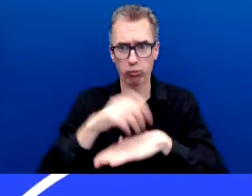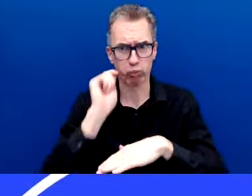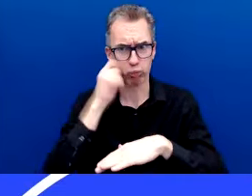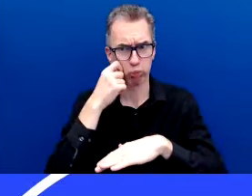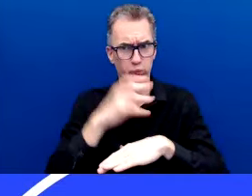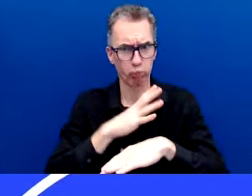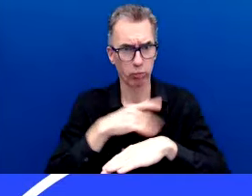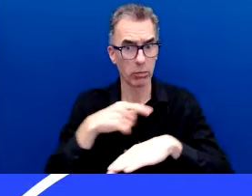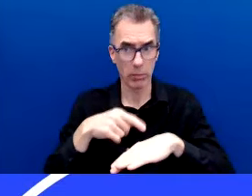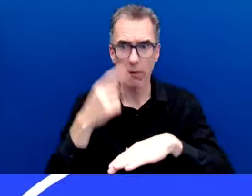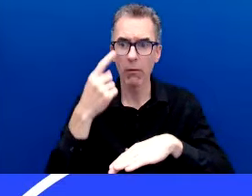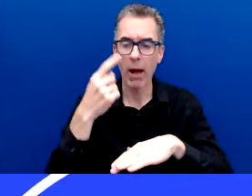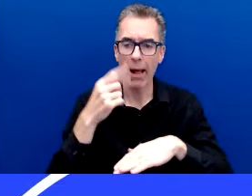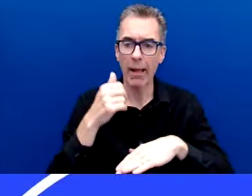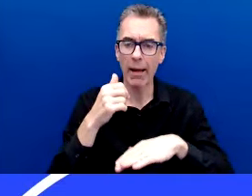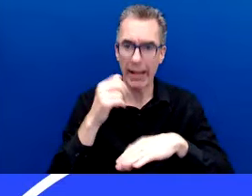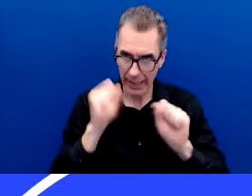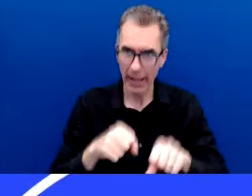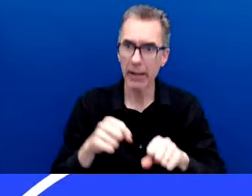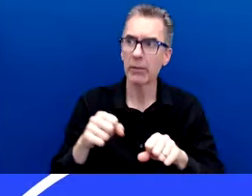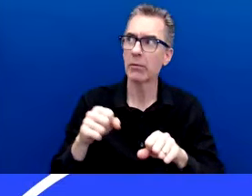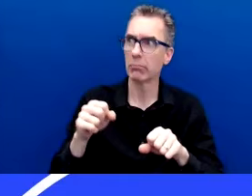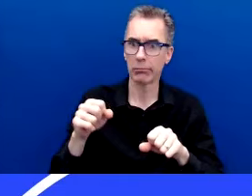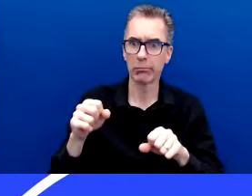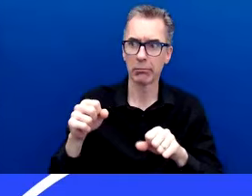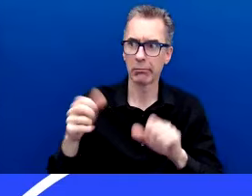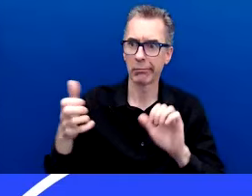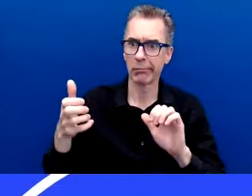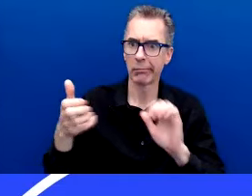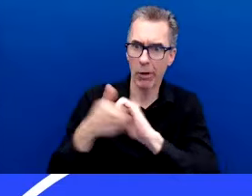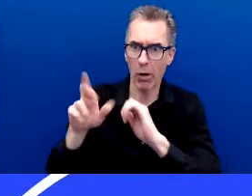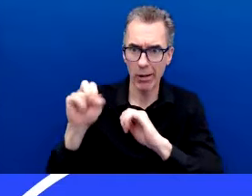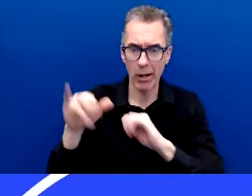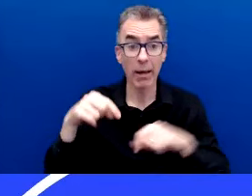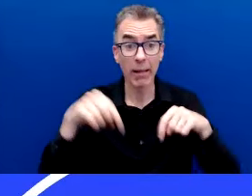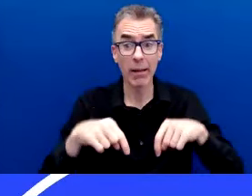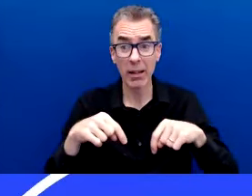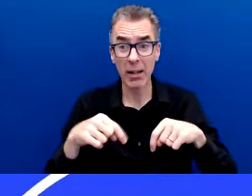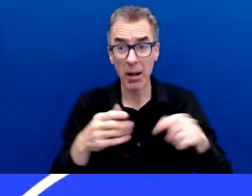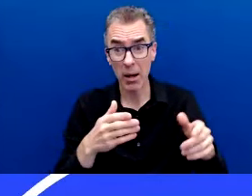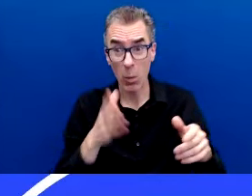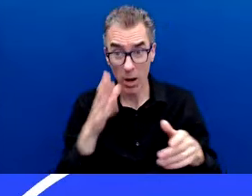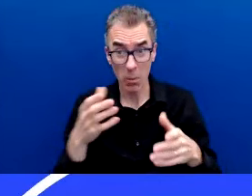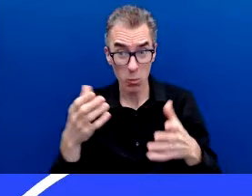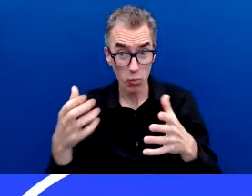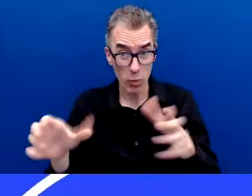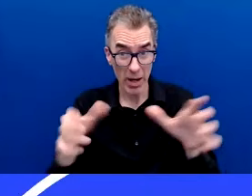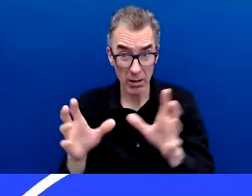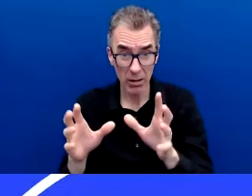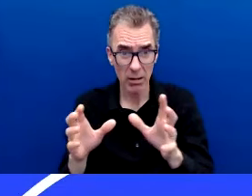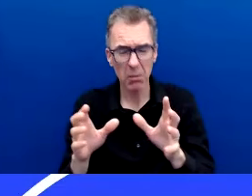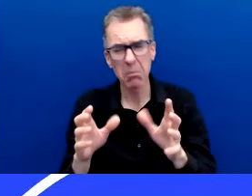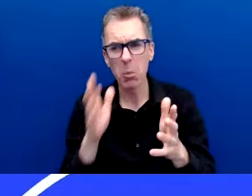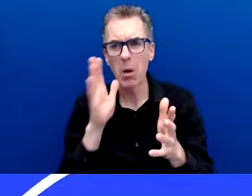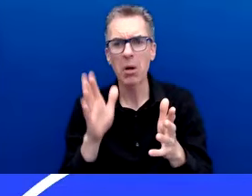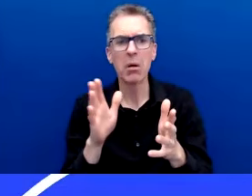tool used for RSI, or can be used for RSI. We were going to have breakout rooms, but we're actually just going to be generating a discussion.